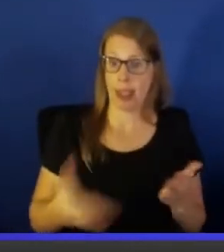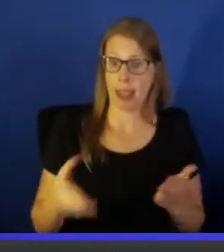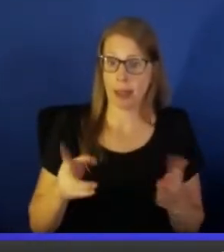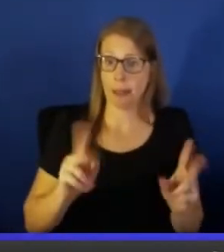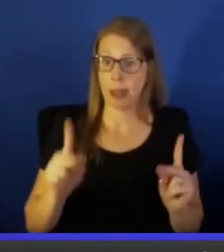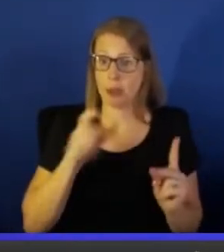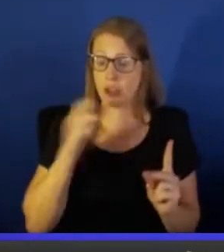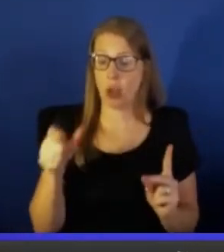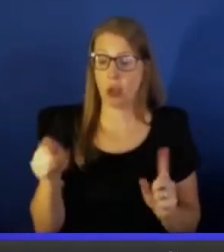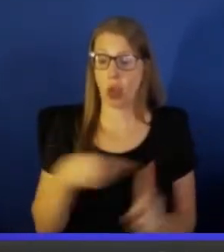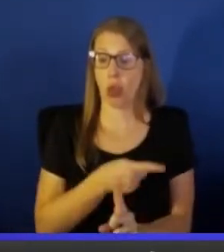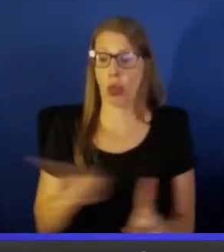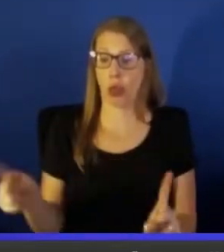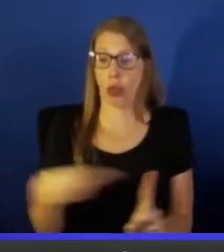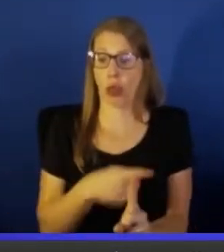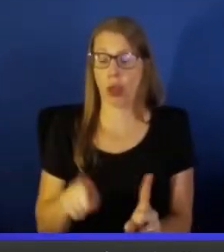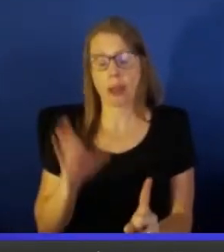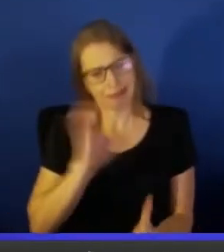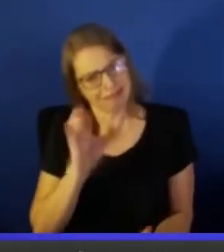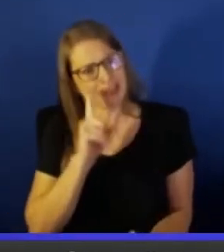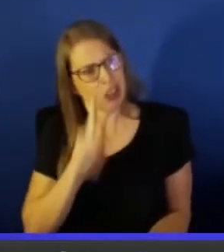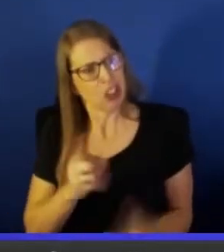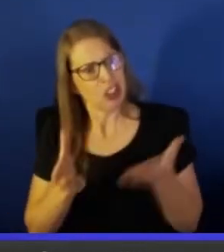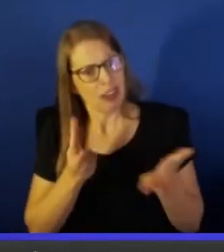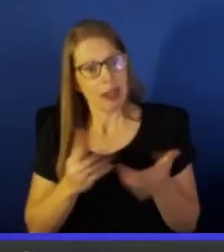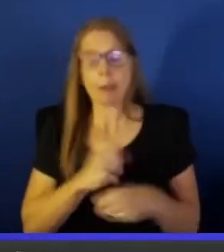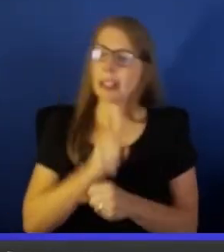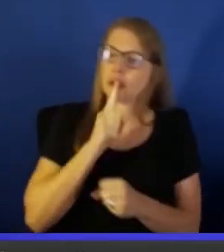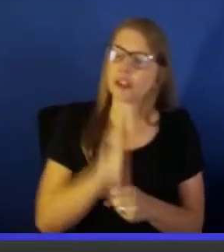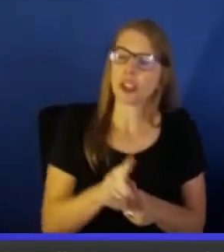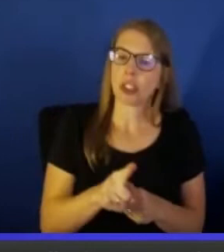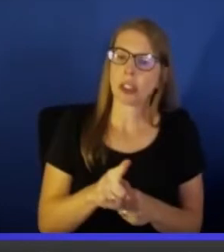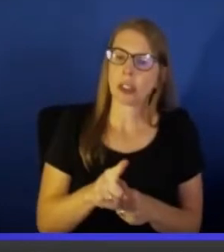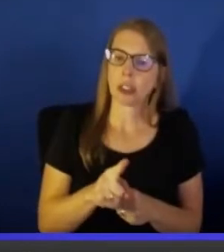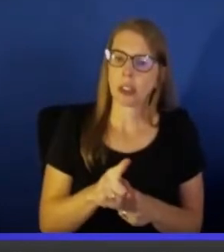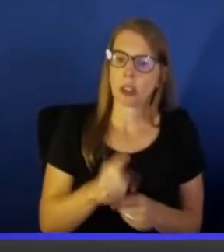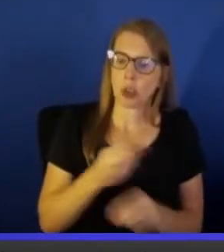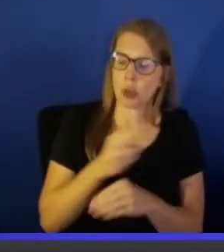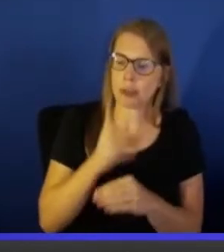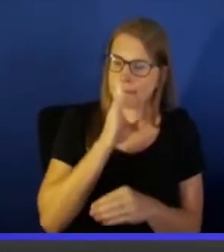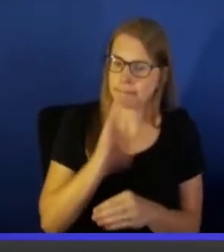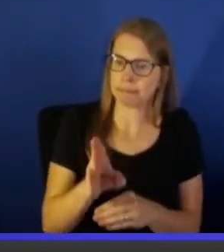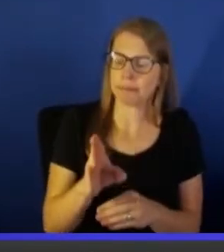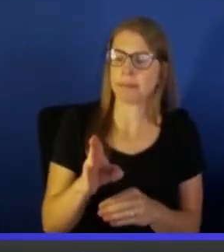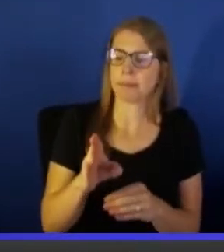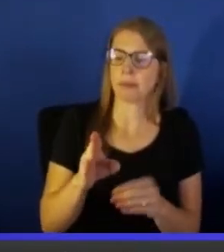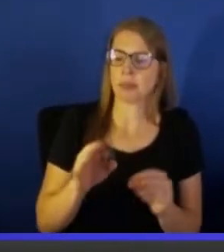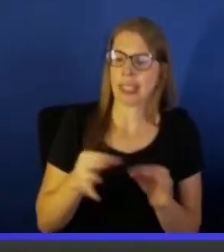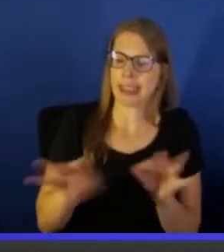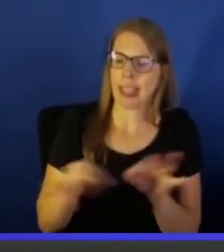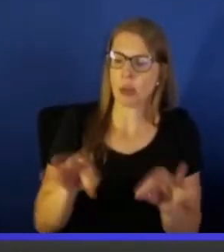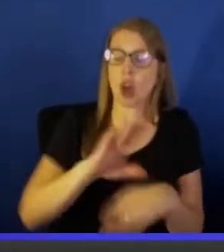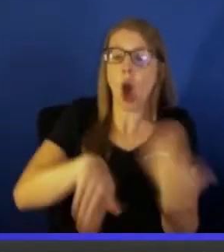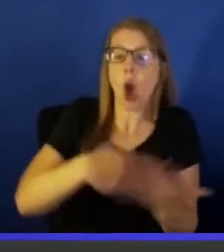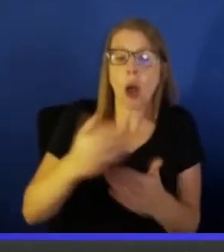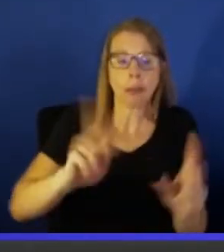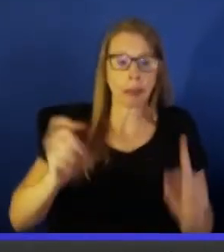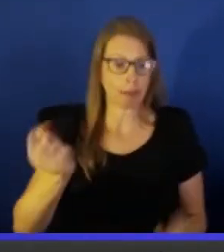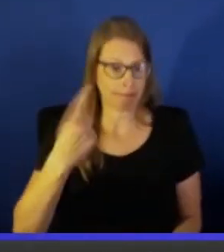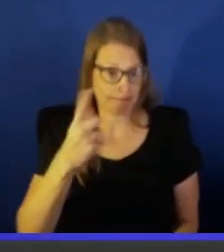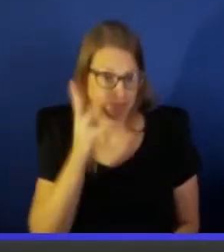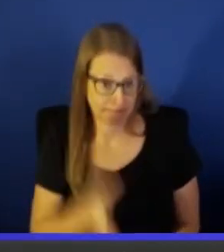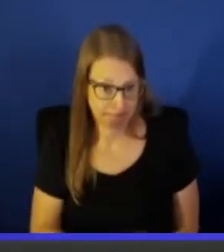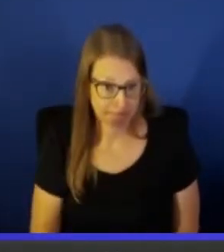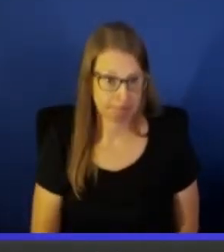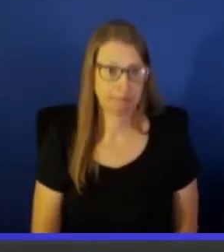they're seeking services, doing things to make sure that we're using plain language that everyone understands. All of those are things that